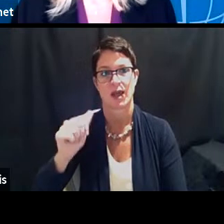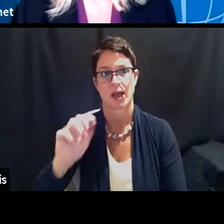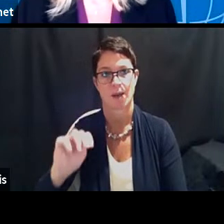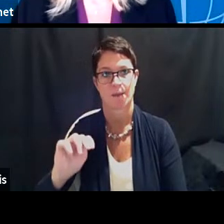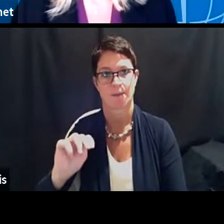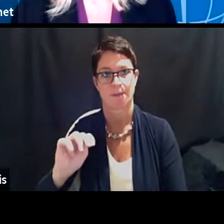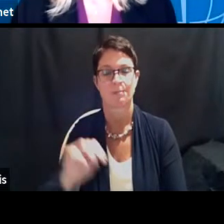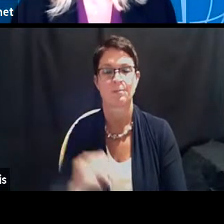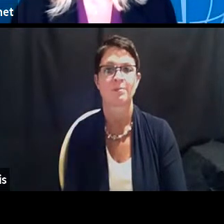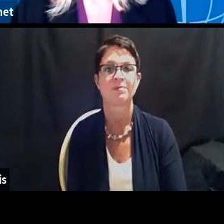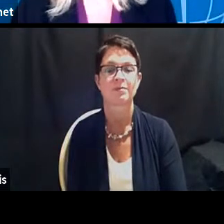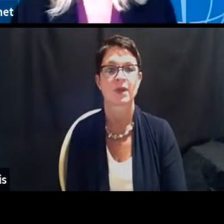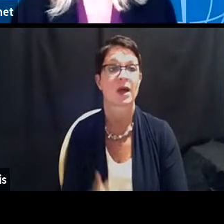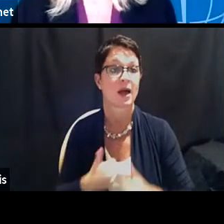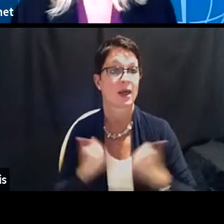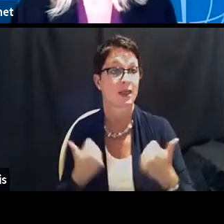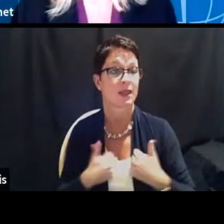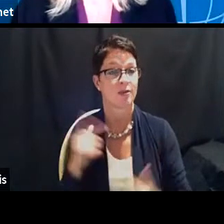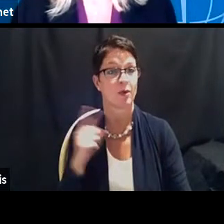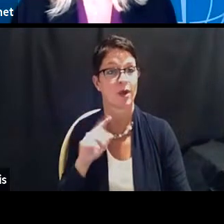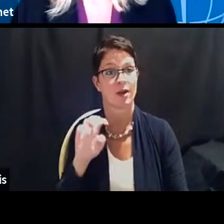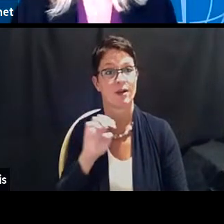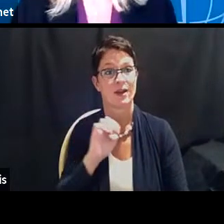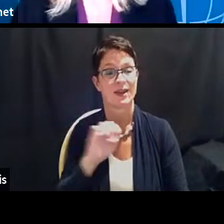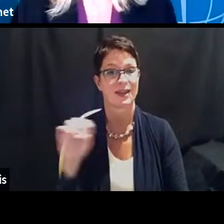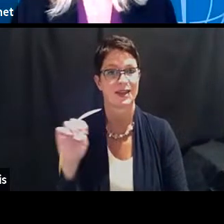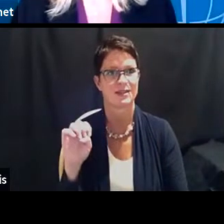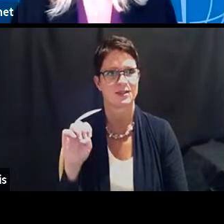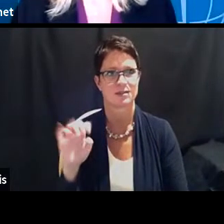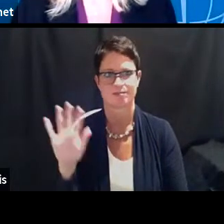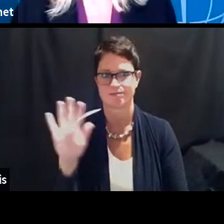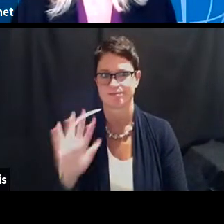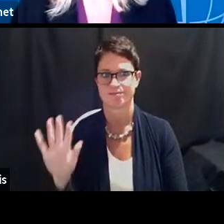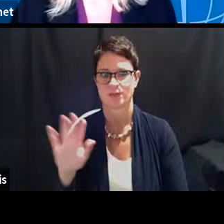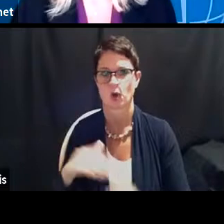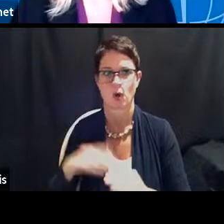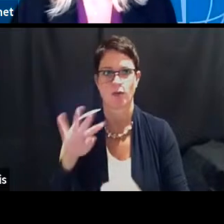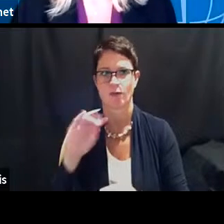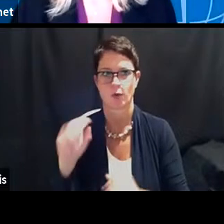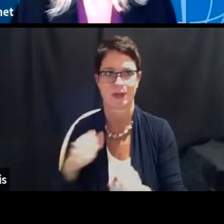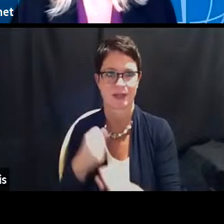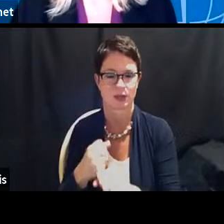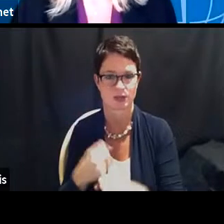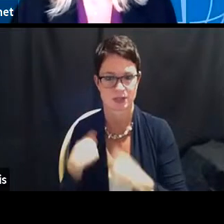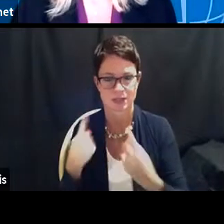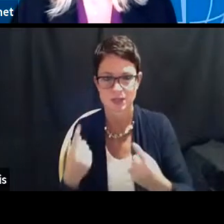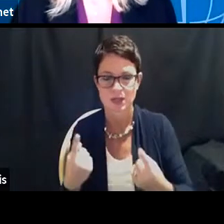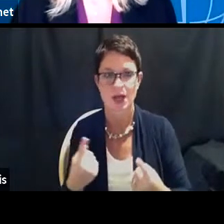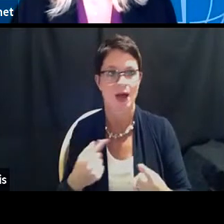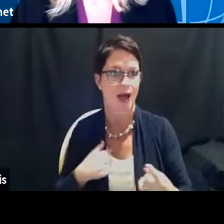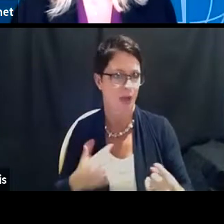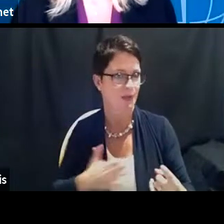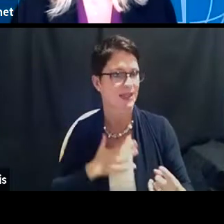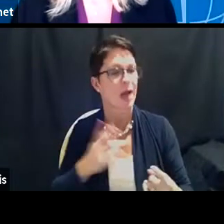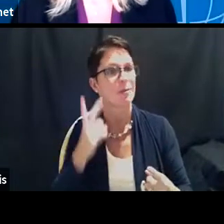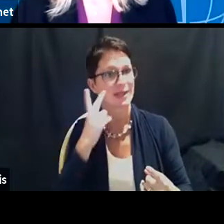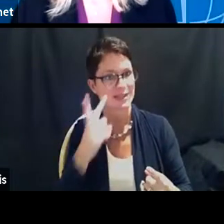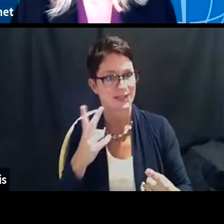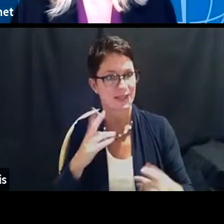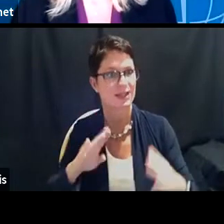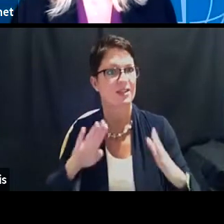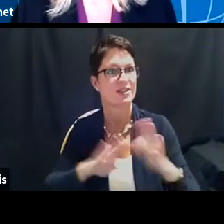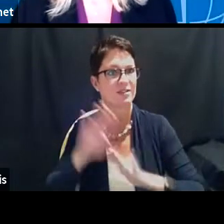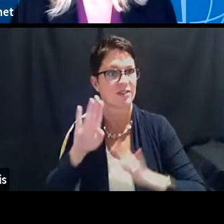Wareham. I'm a resident of the East Elmhurst community for over 40 years. I was quite happy to see the redevelopment